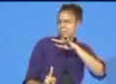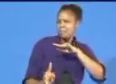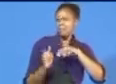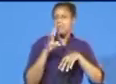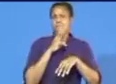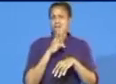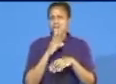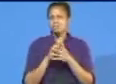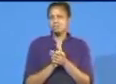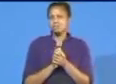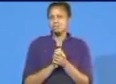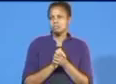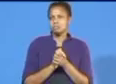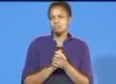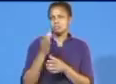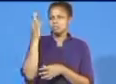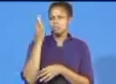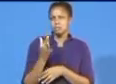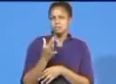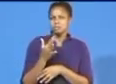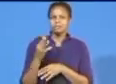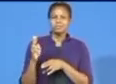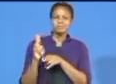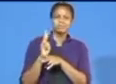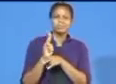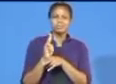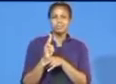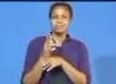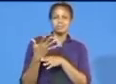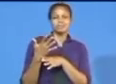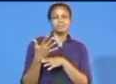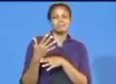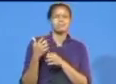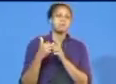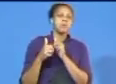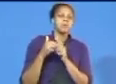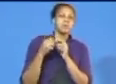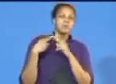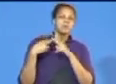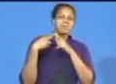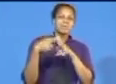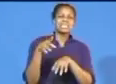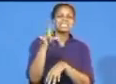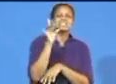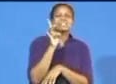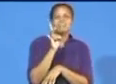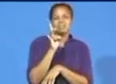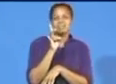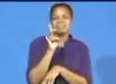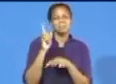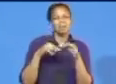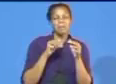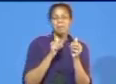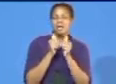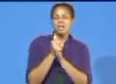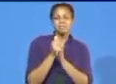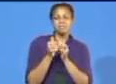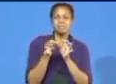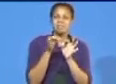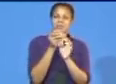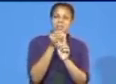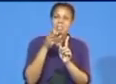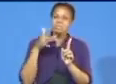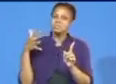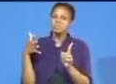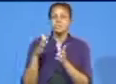Preachers have always played on this issue called seven. And while I don't intend to go there, I can't rush past it.